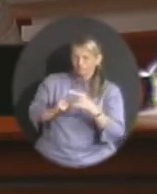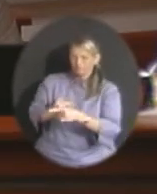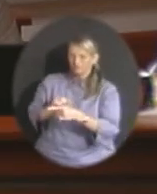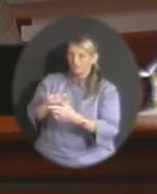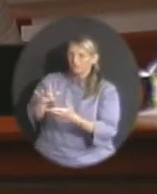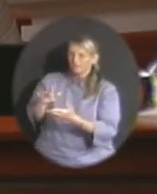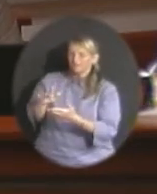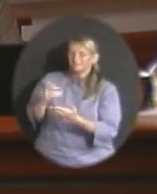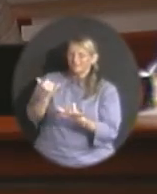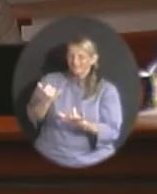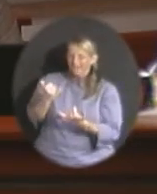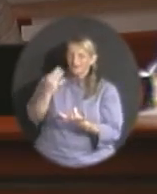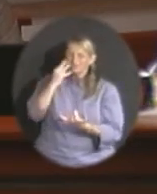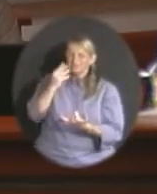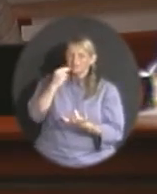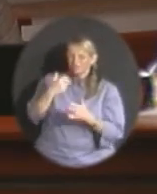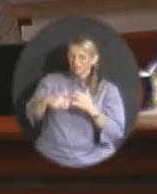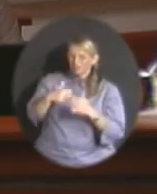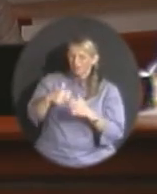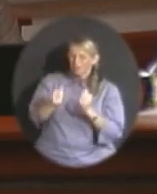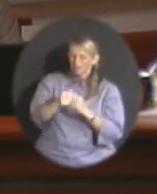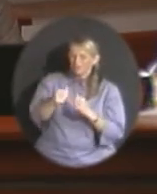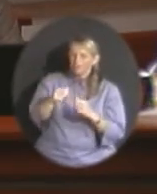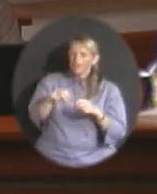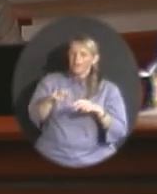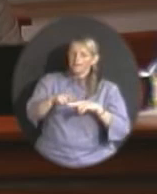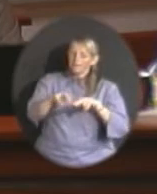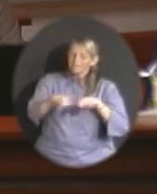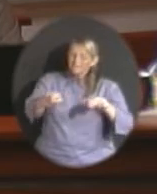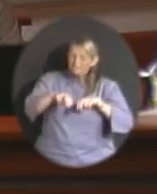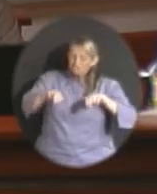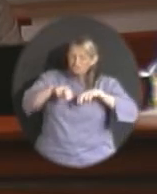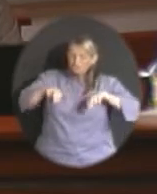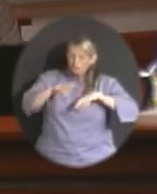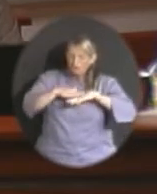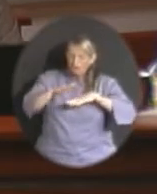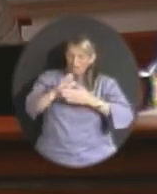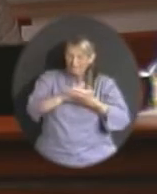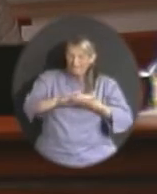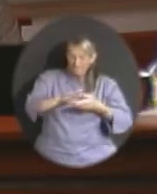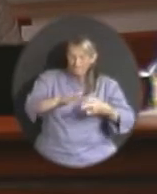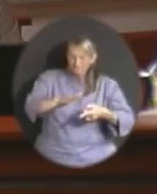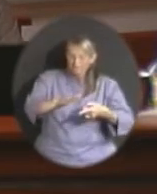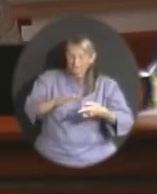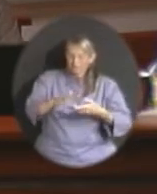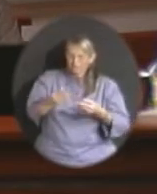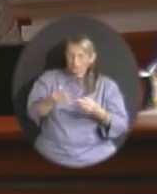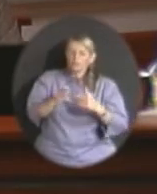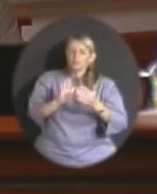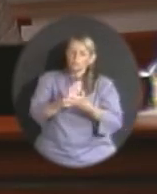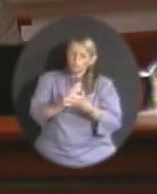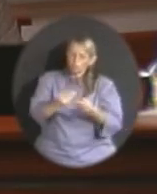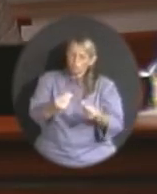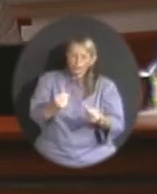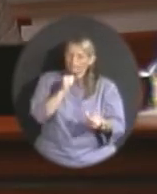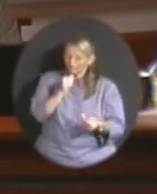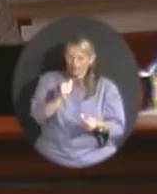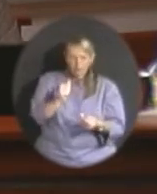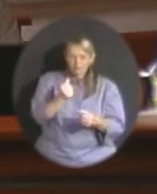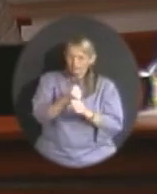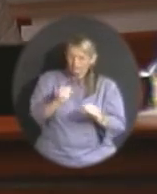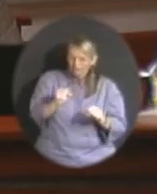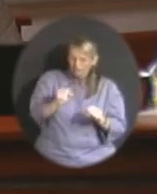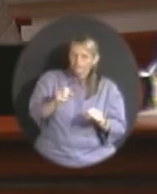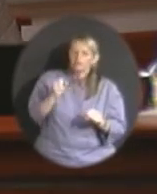problems with the bleachers being unsafe on campus and don't have enough time to replace those, so they have asked about hosting their 4